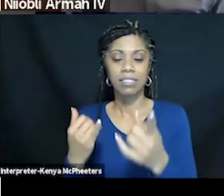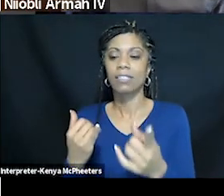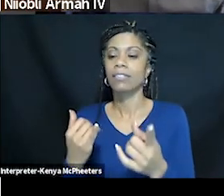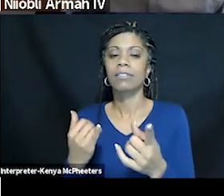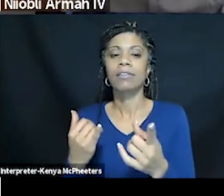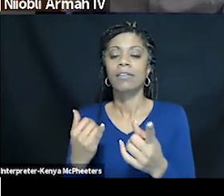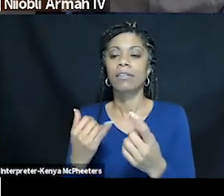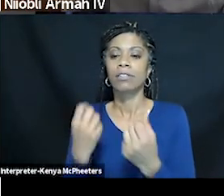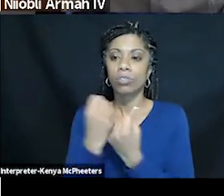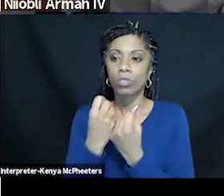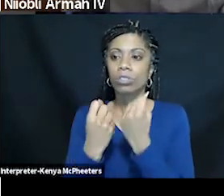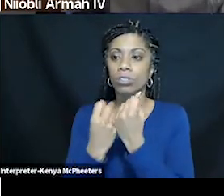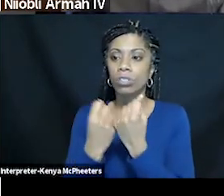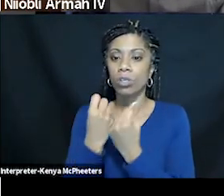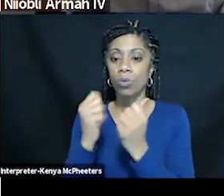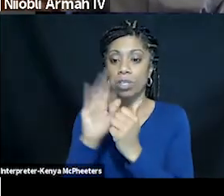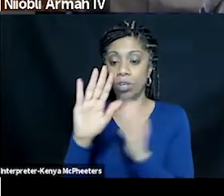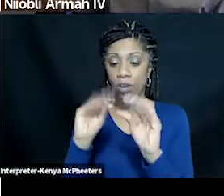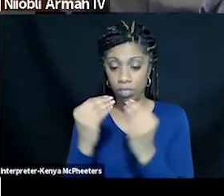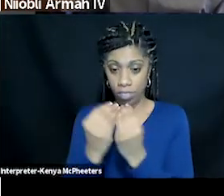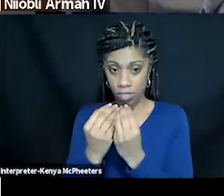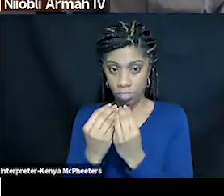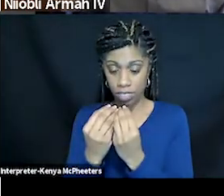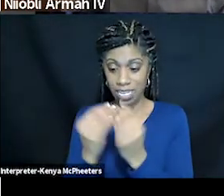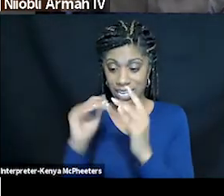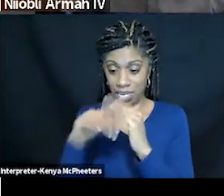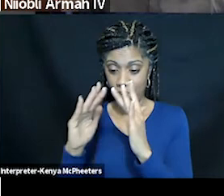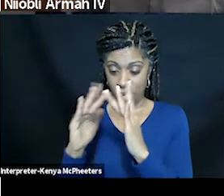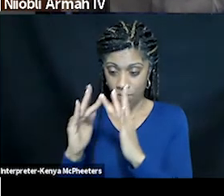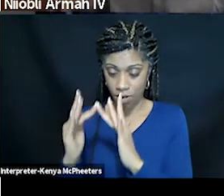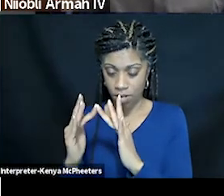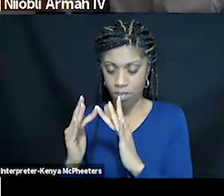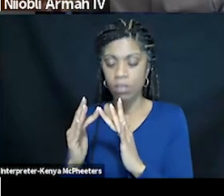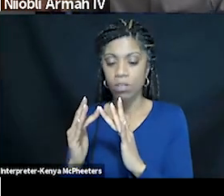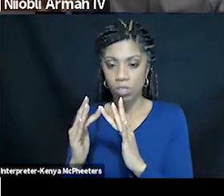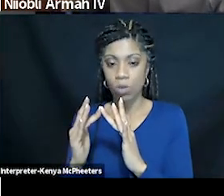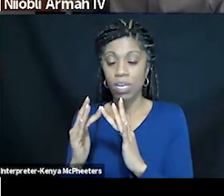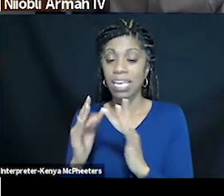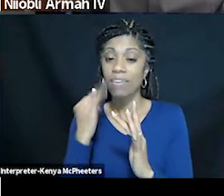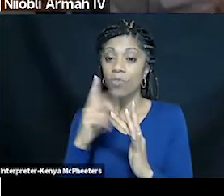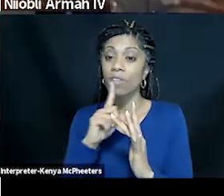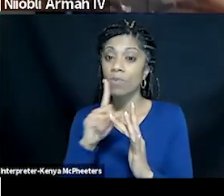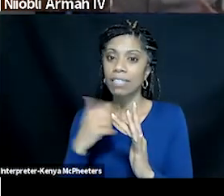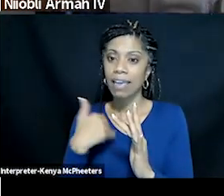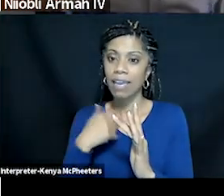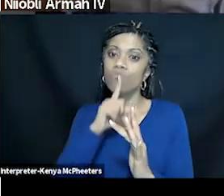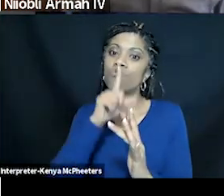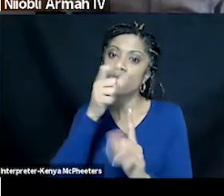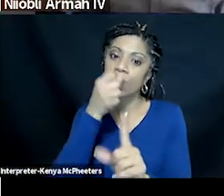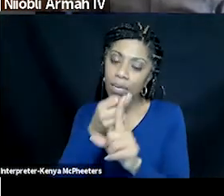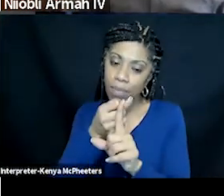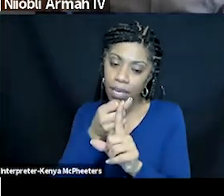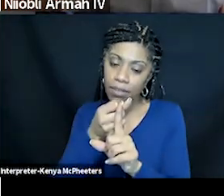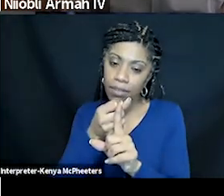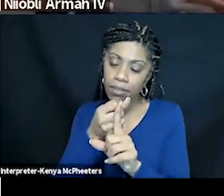And so in order to make meaningful equity impact, like nonprofits and foundations are going to have to change who's included in the